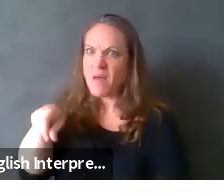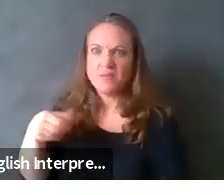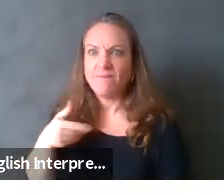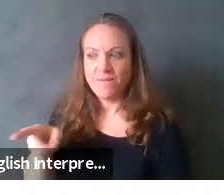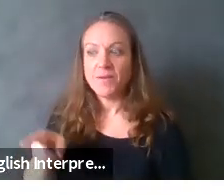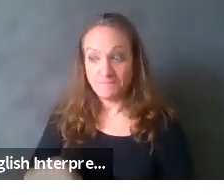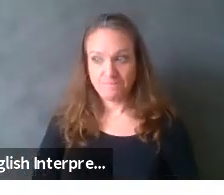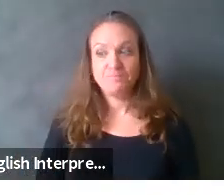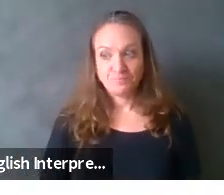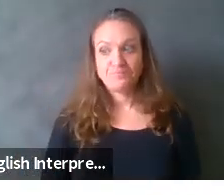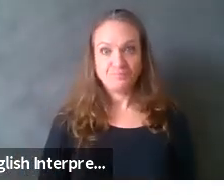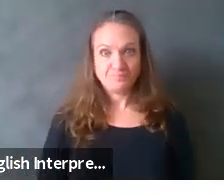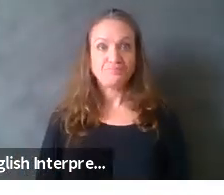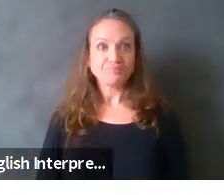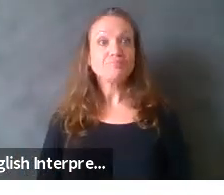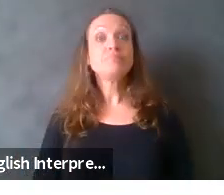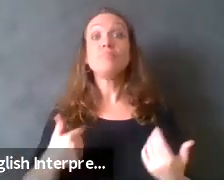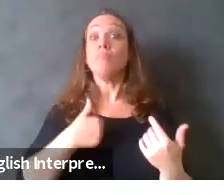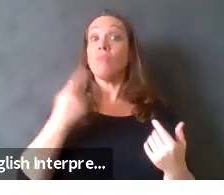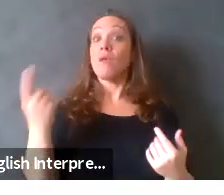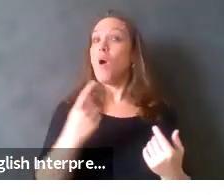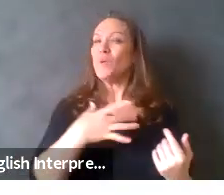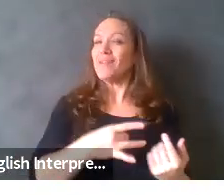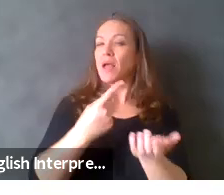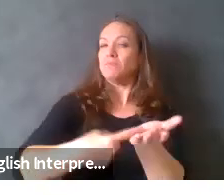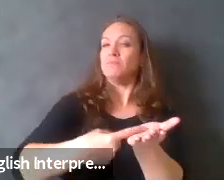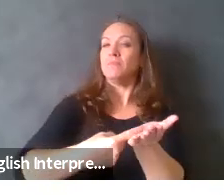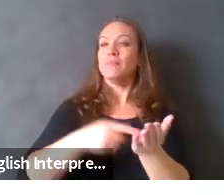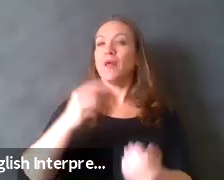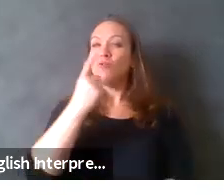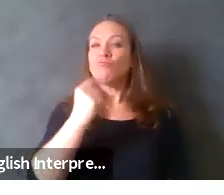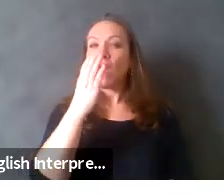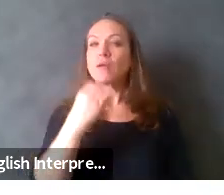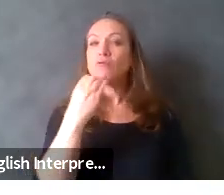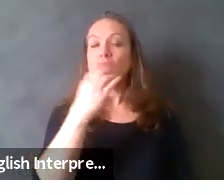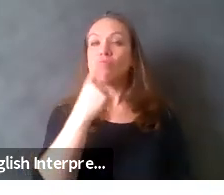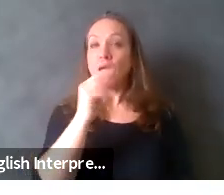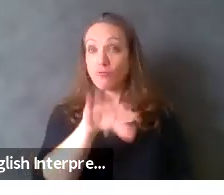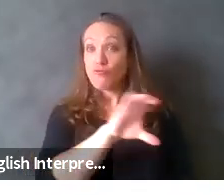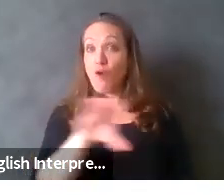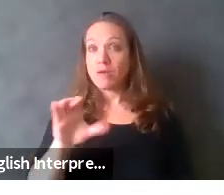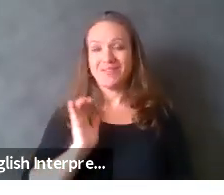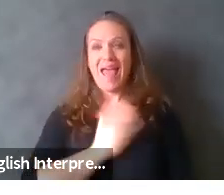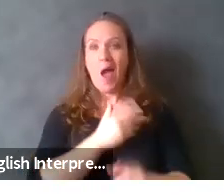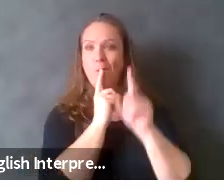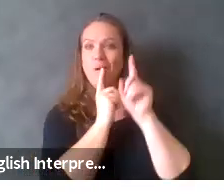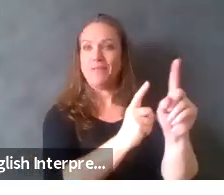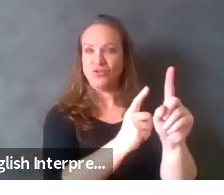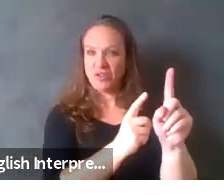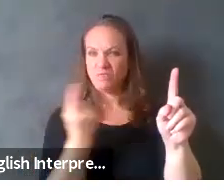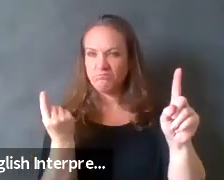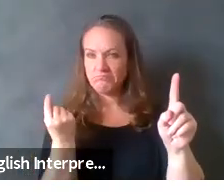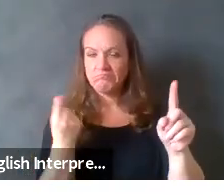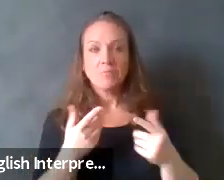I always like to talk about the mission of Red Cross. I think it's very important for us to really understand what the